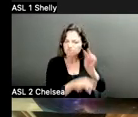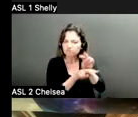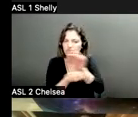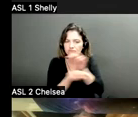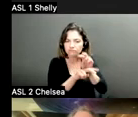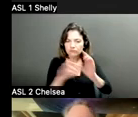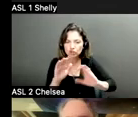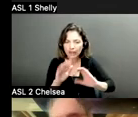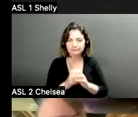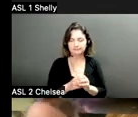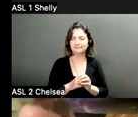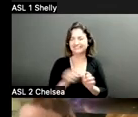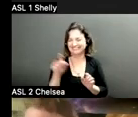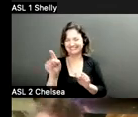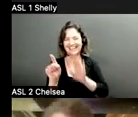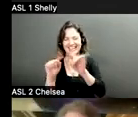both.